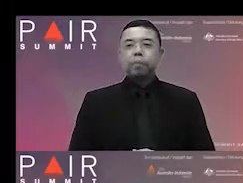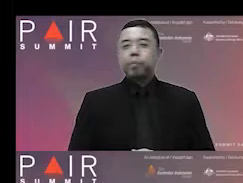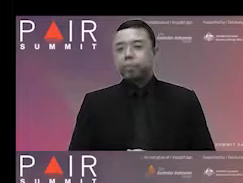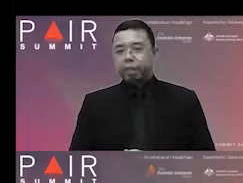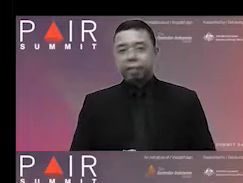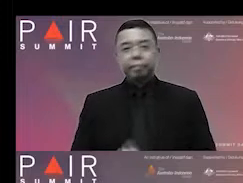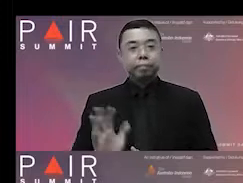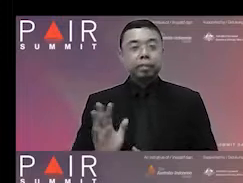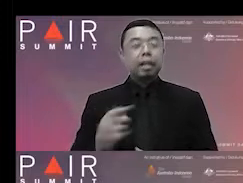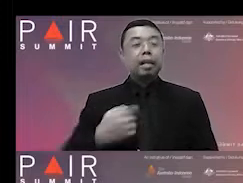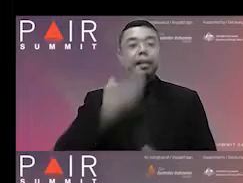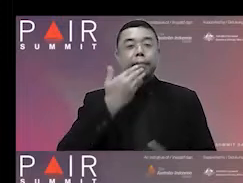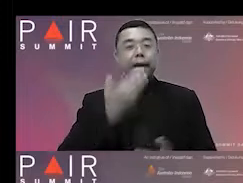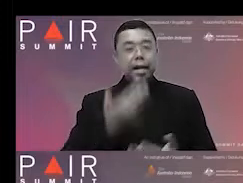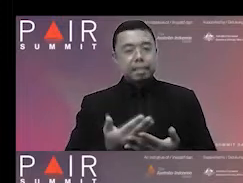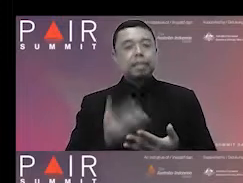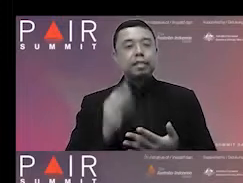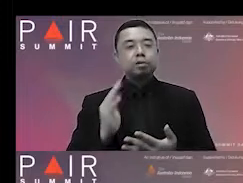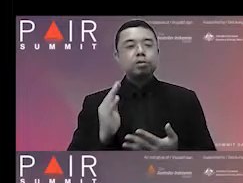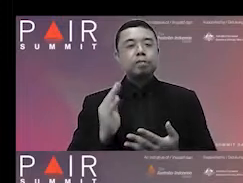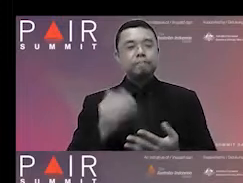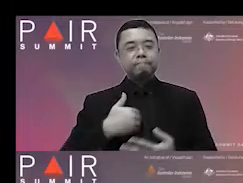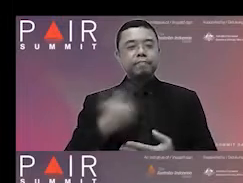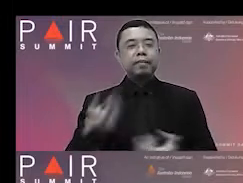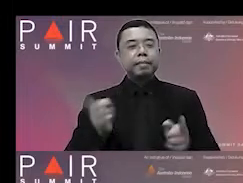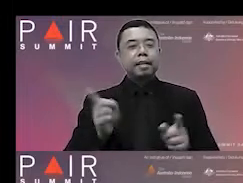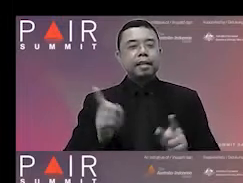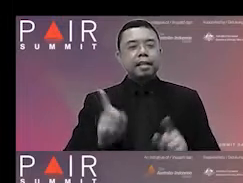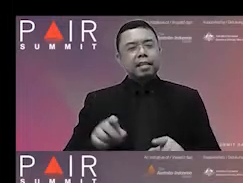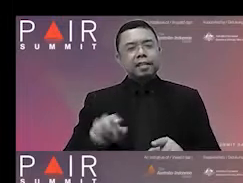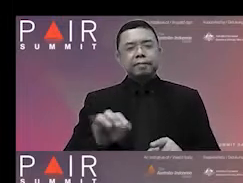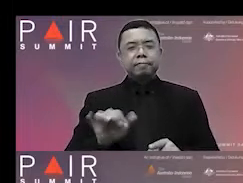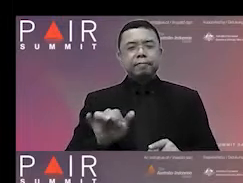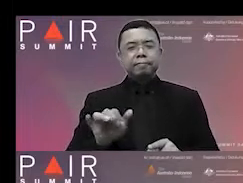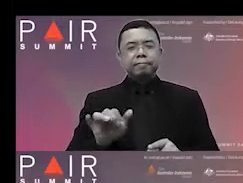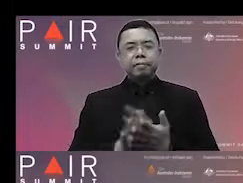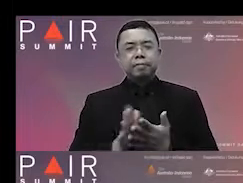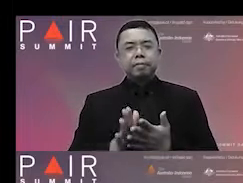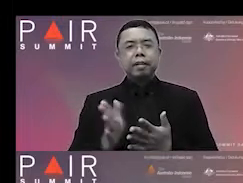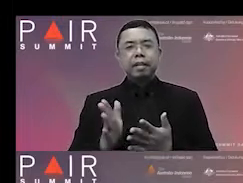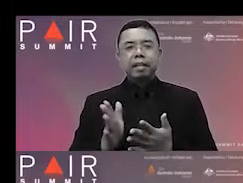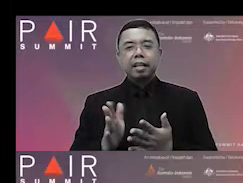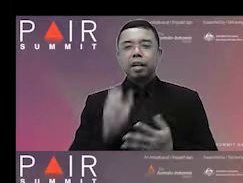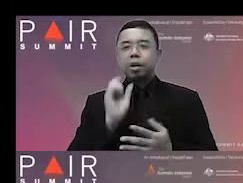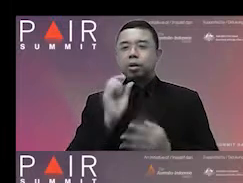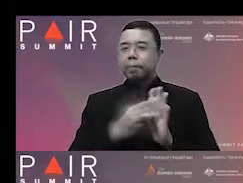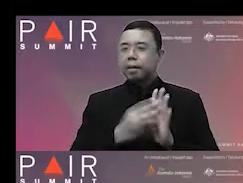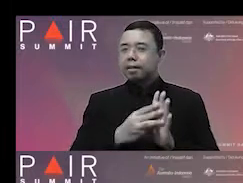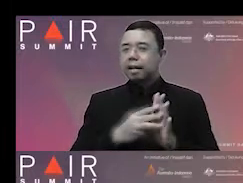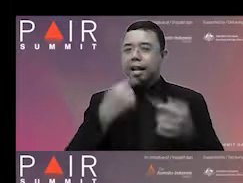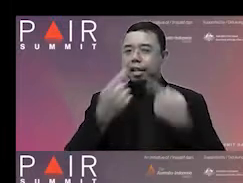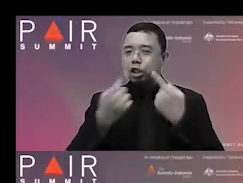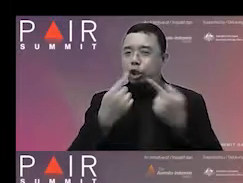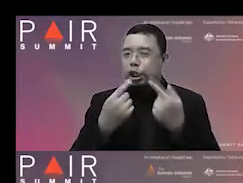Program last year to actually address pressing challenges caused by COVID-19 in Indonesia. And